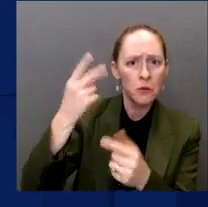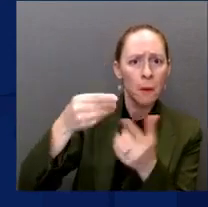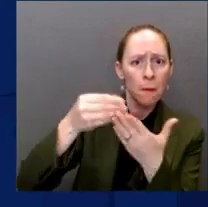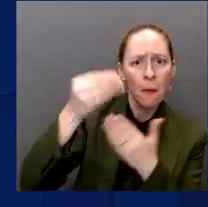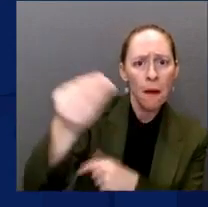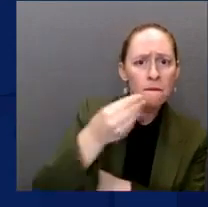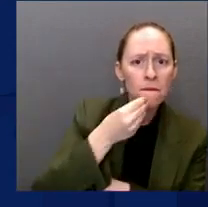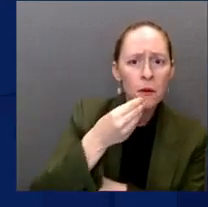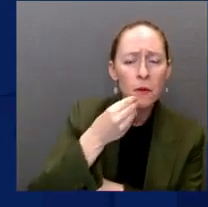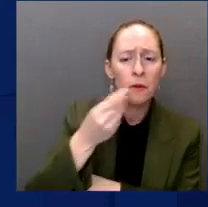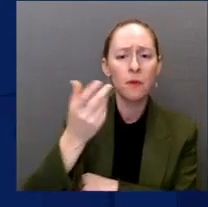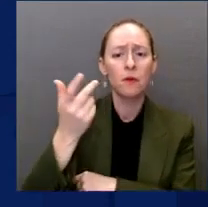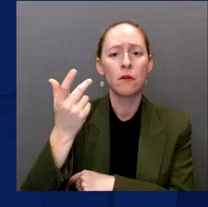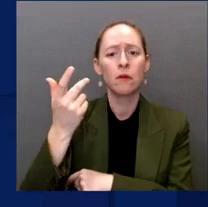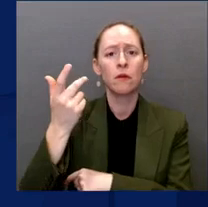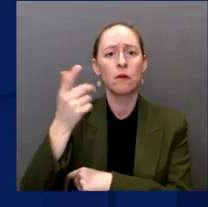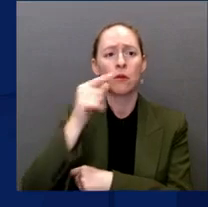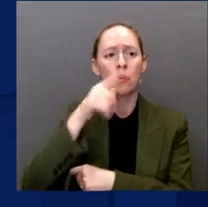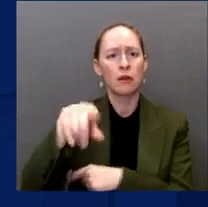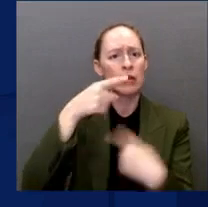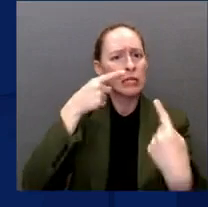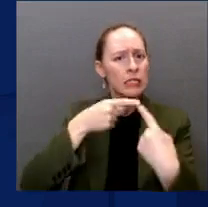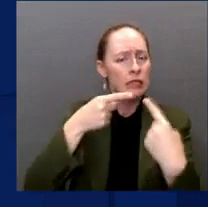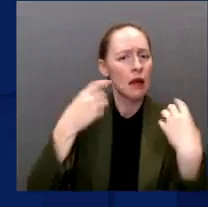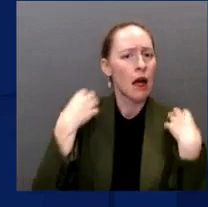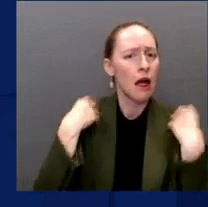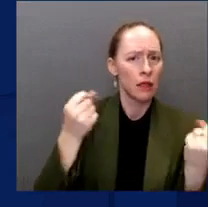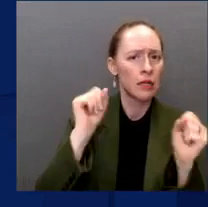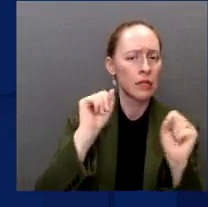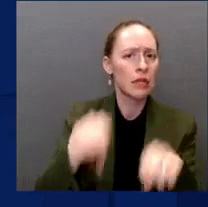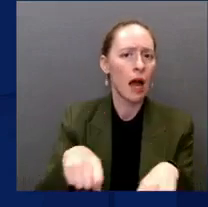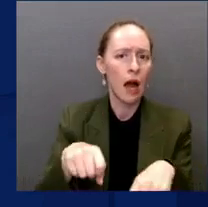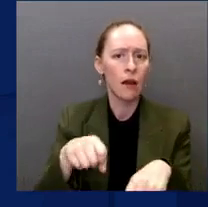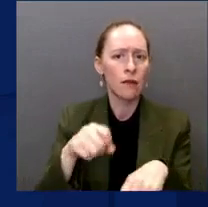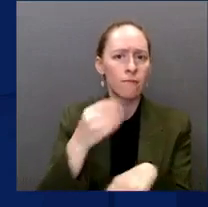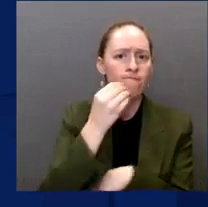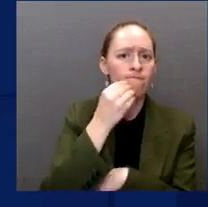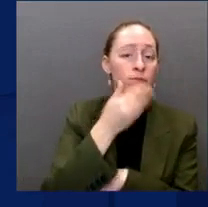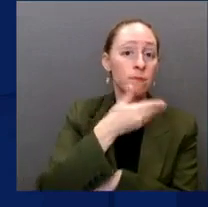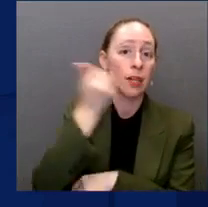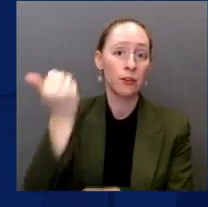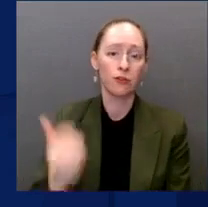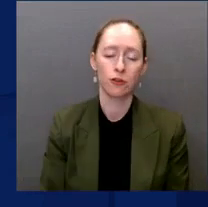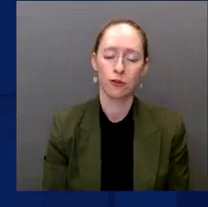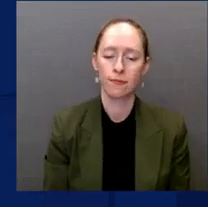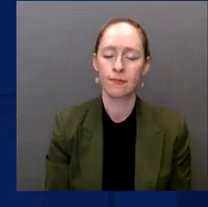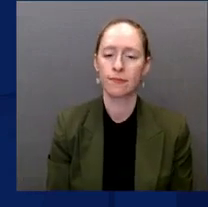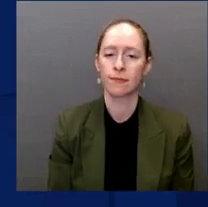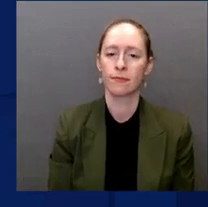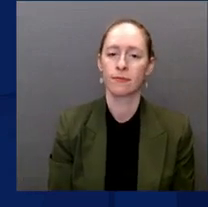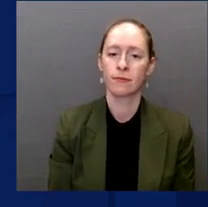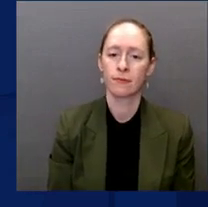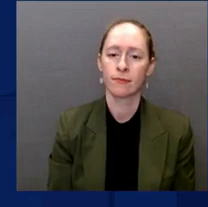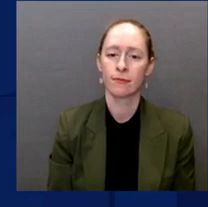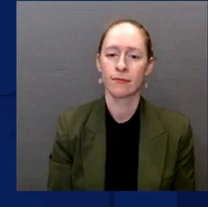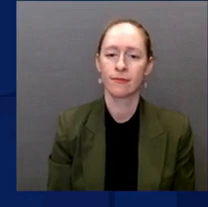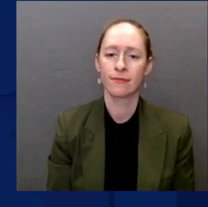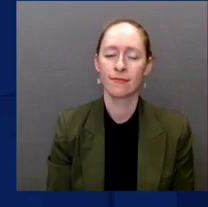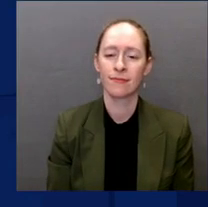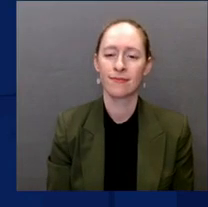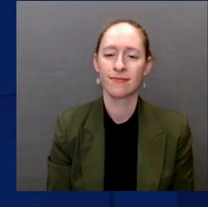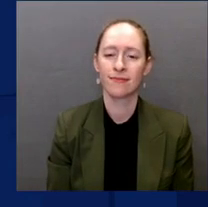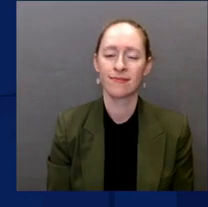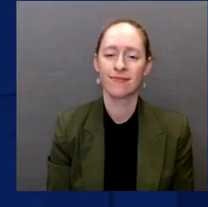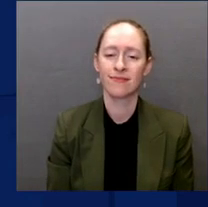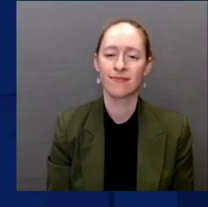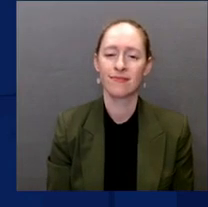Pillar 3 seeks to empower customers to make healthy choices by making those choices more accessible. One proposal supports the expansion of